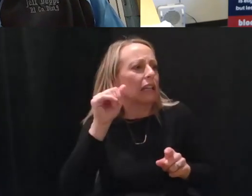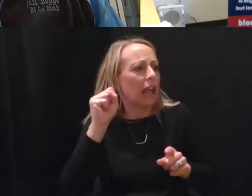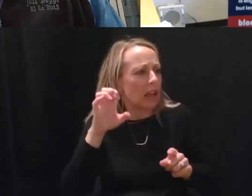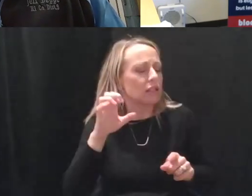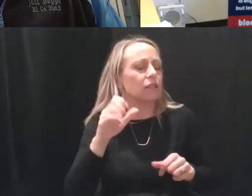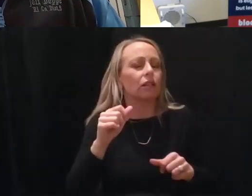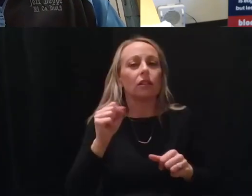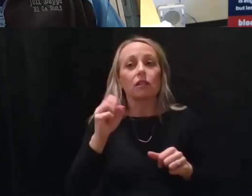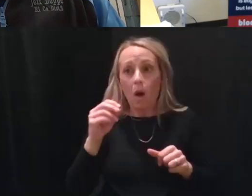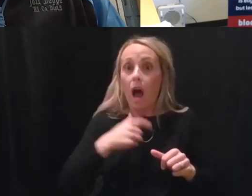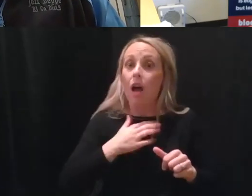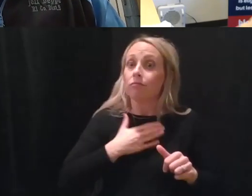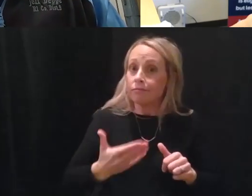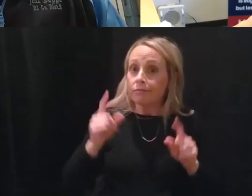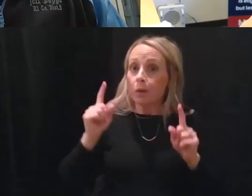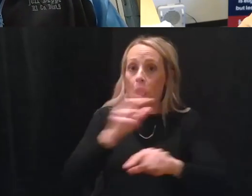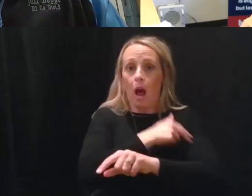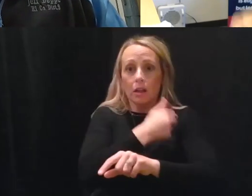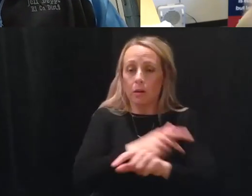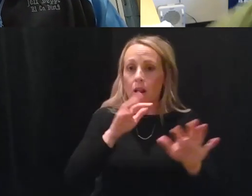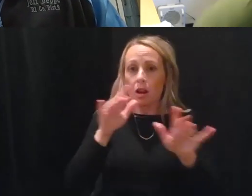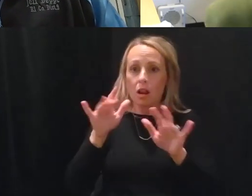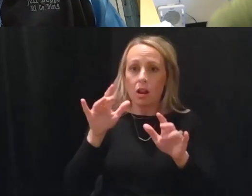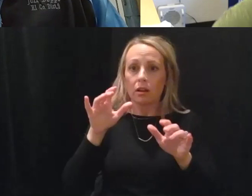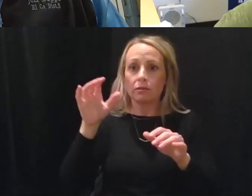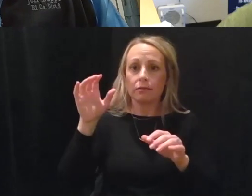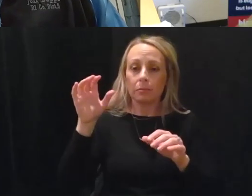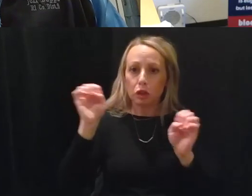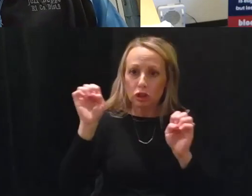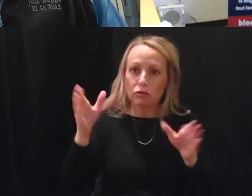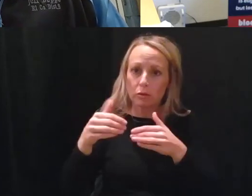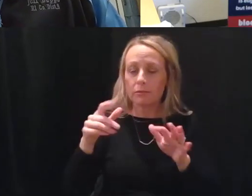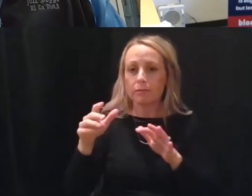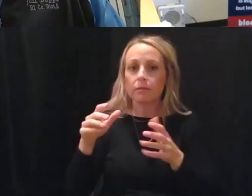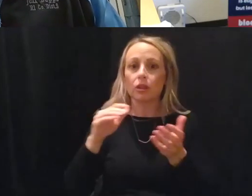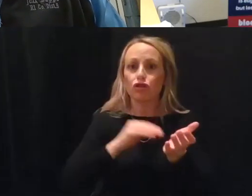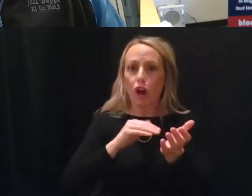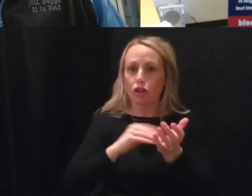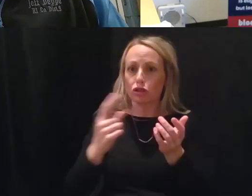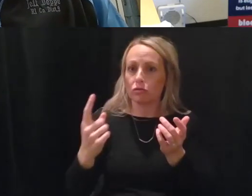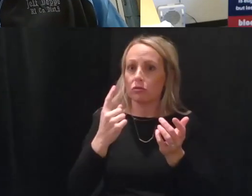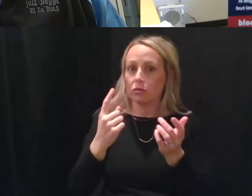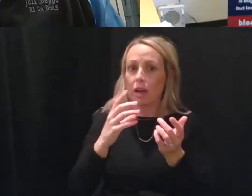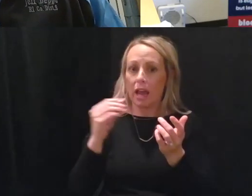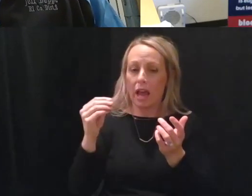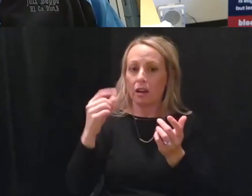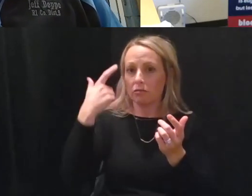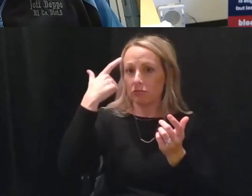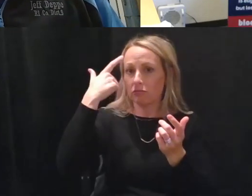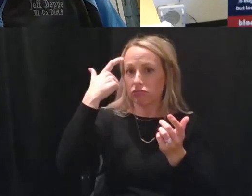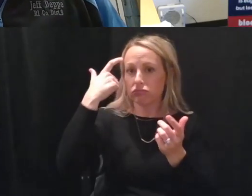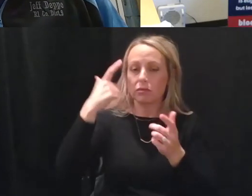asthma. So she takes my license and says, yeah, you're in the system. A doctor walks up and shoots me with a temperature gun. It